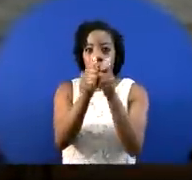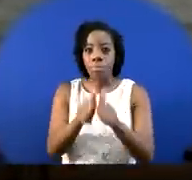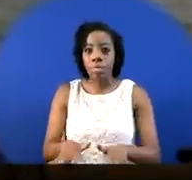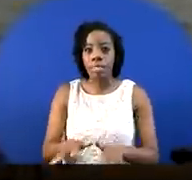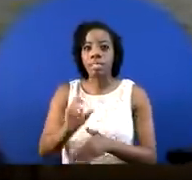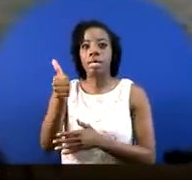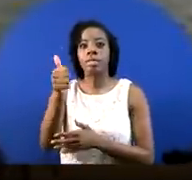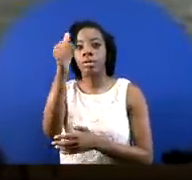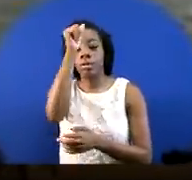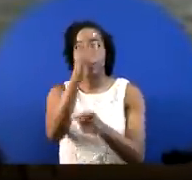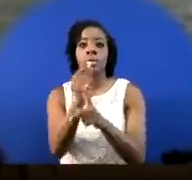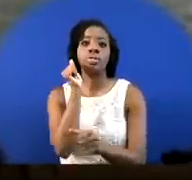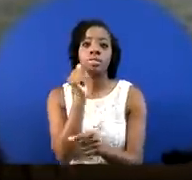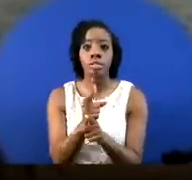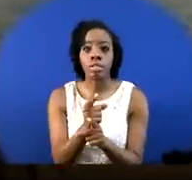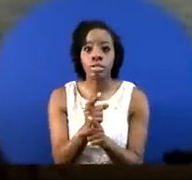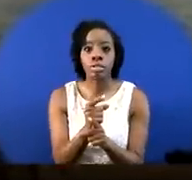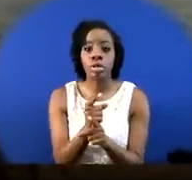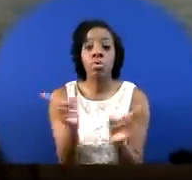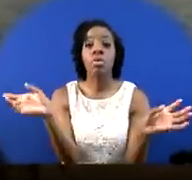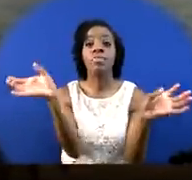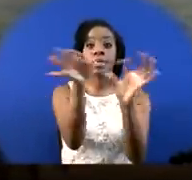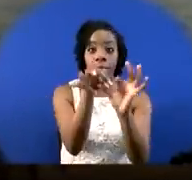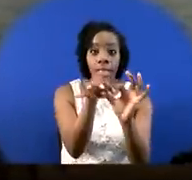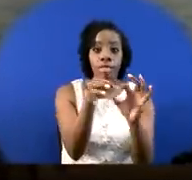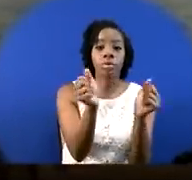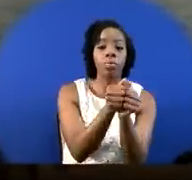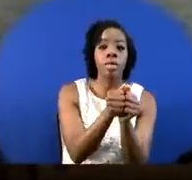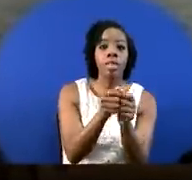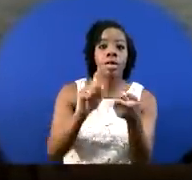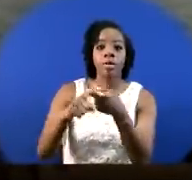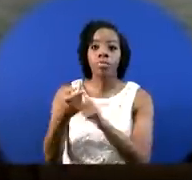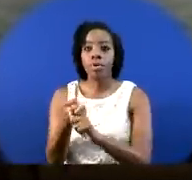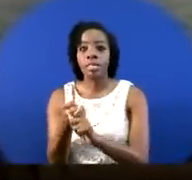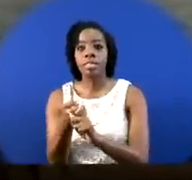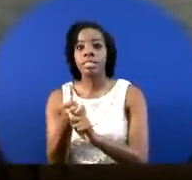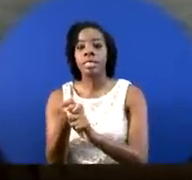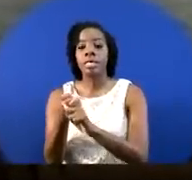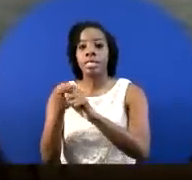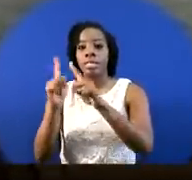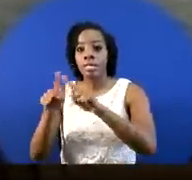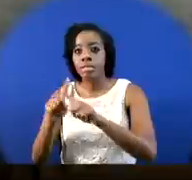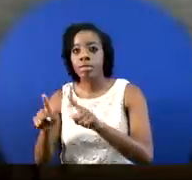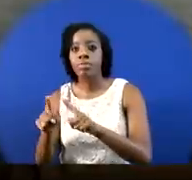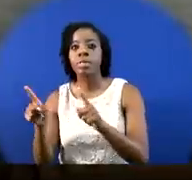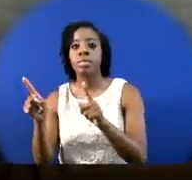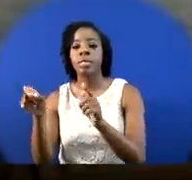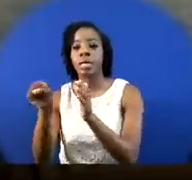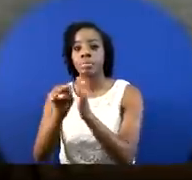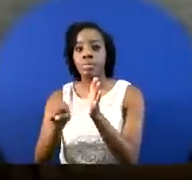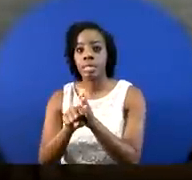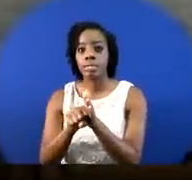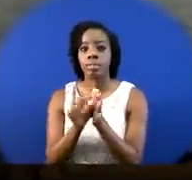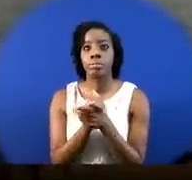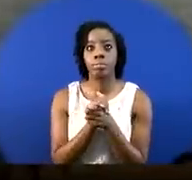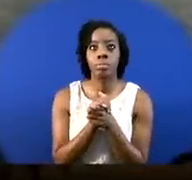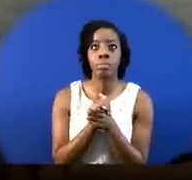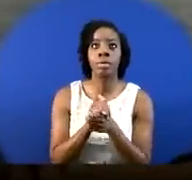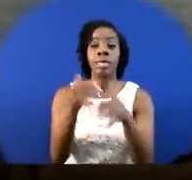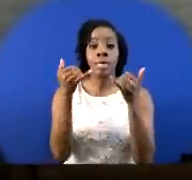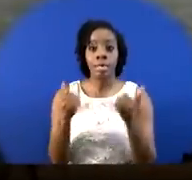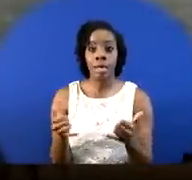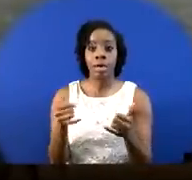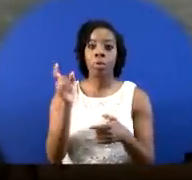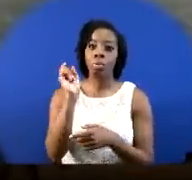states. We've already made connections with friends in Mississippi, and so we were able to send our gifts in that direction. Now we'll have to make some